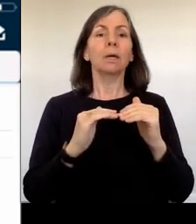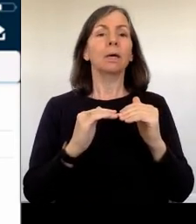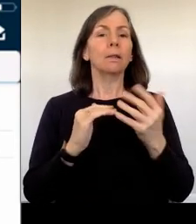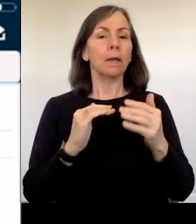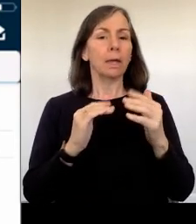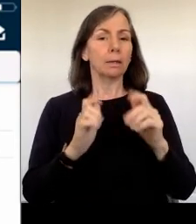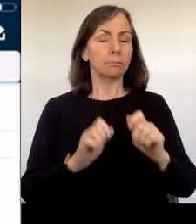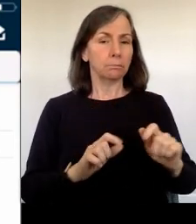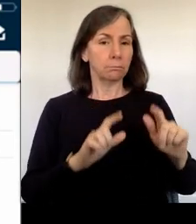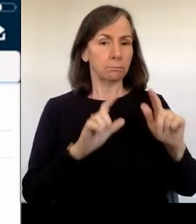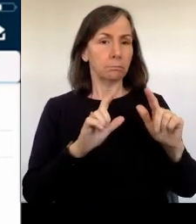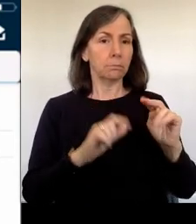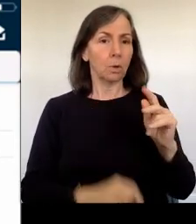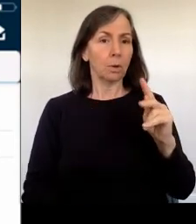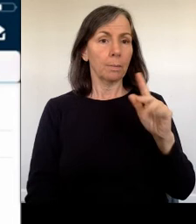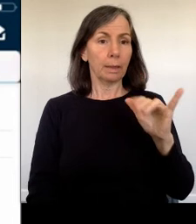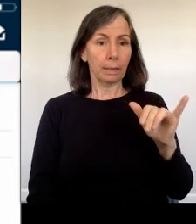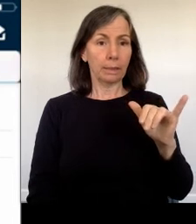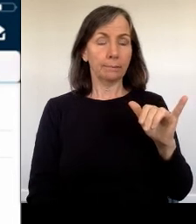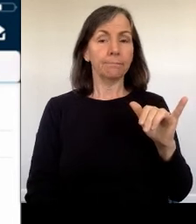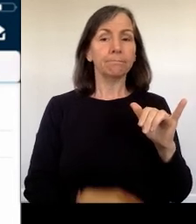Follow the directions in the PDF.